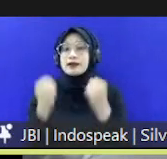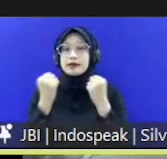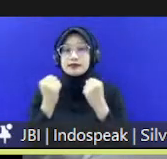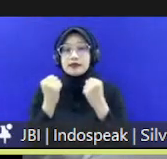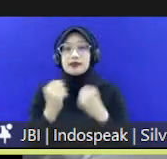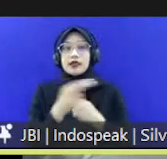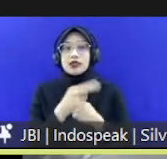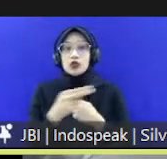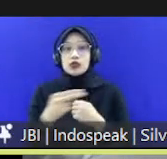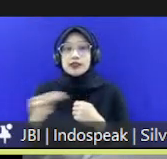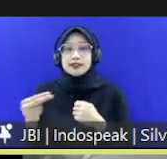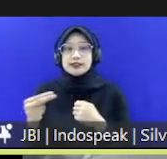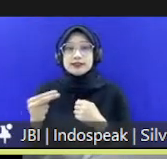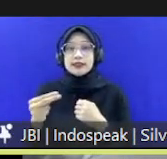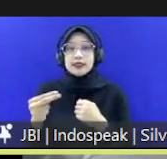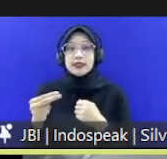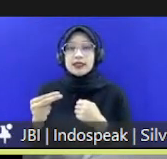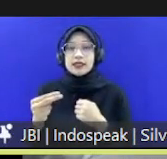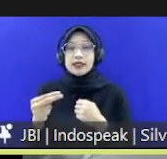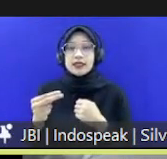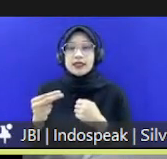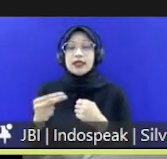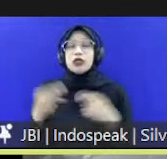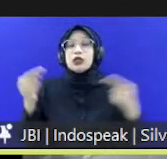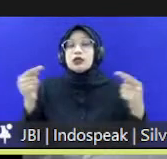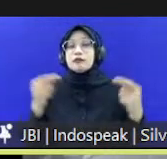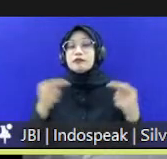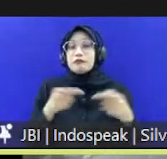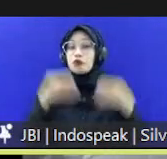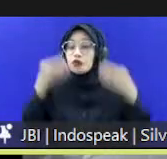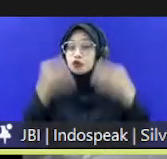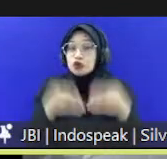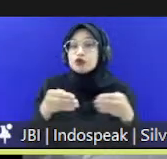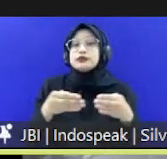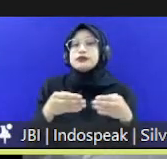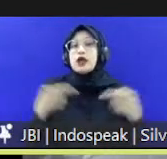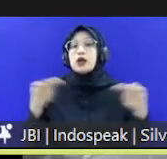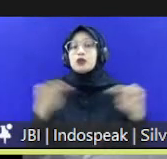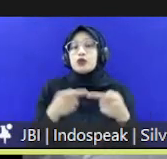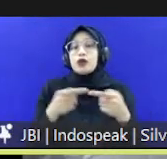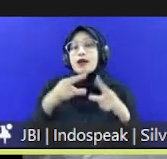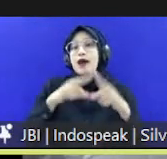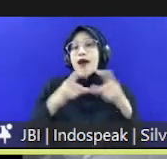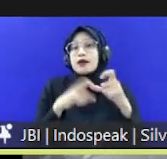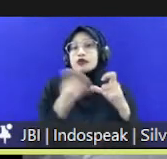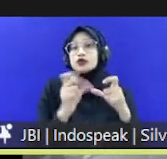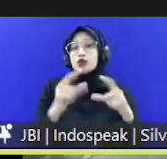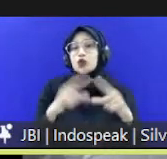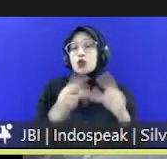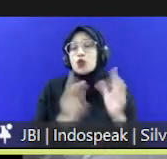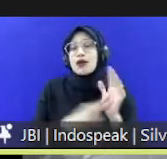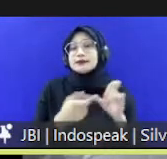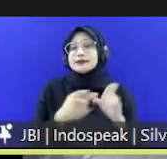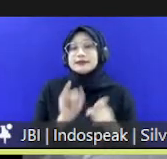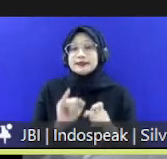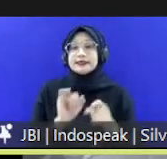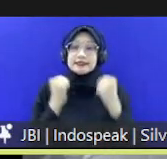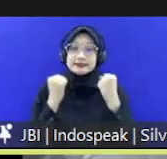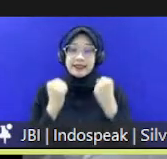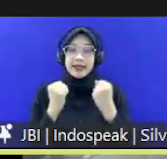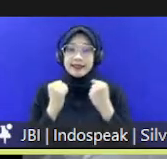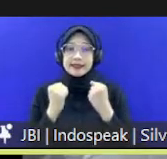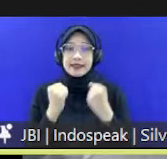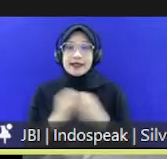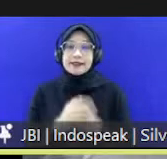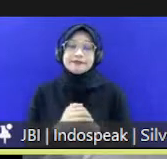health policies, and especially health insurance. We've seen over the past few years quite a few studies tell us the story